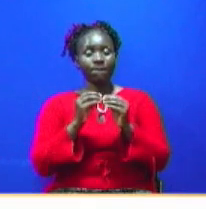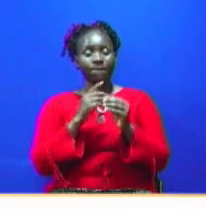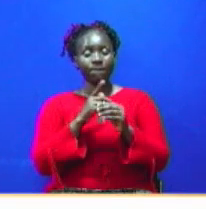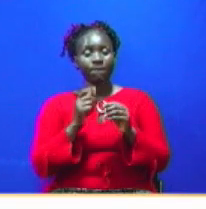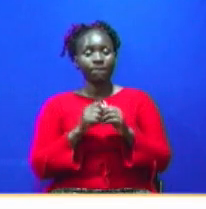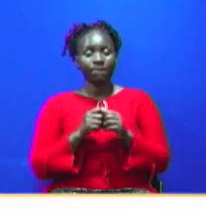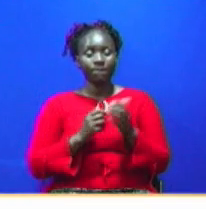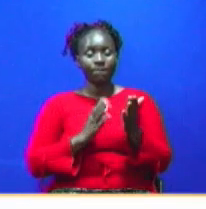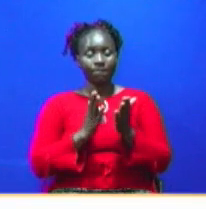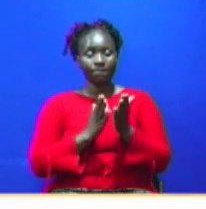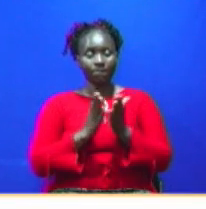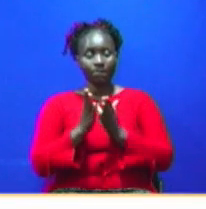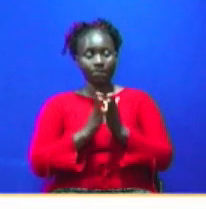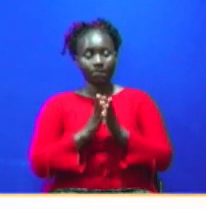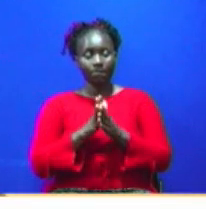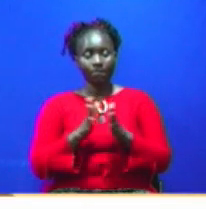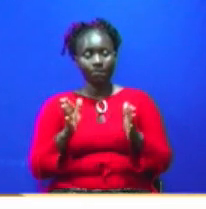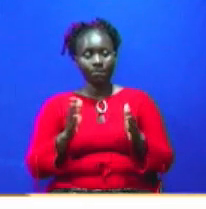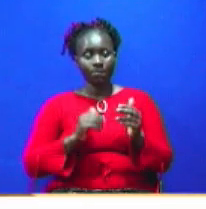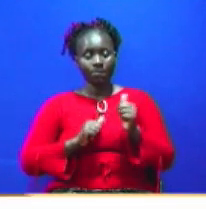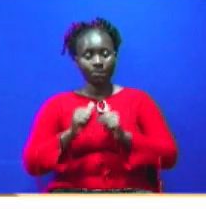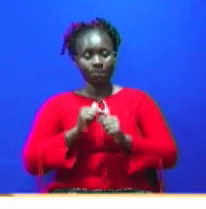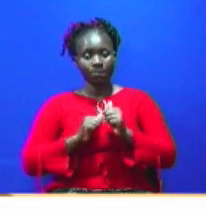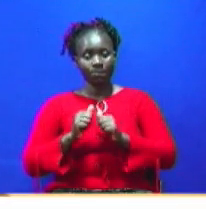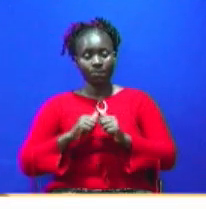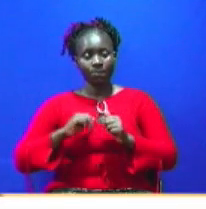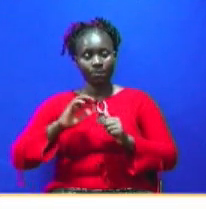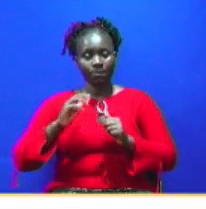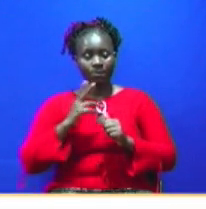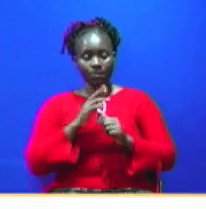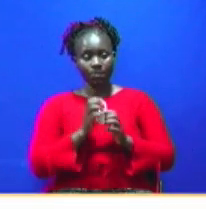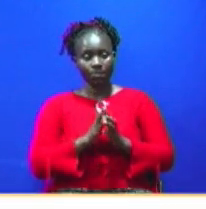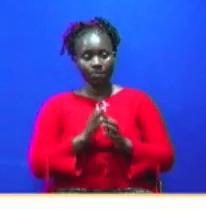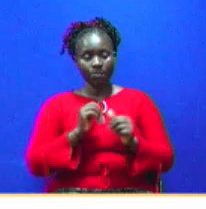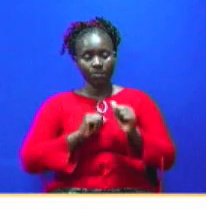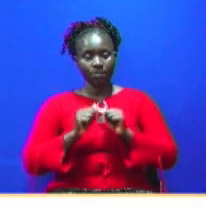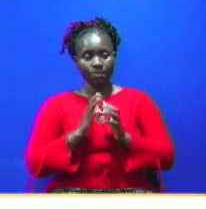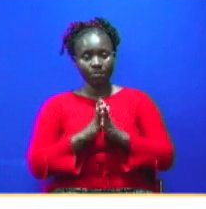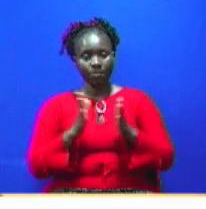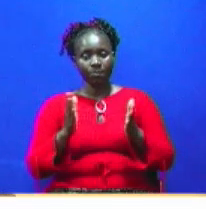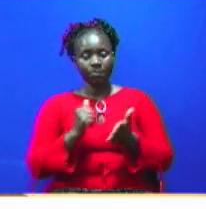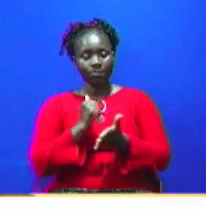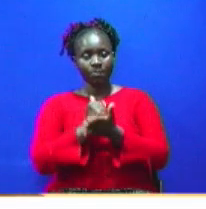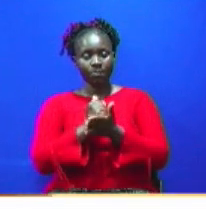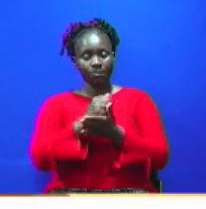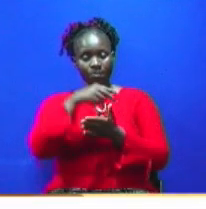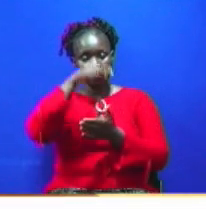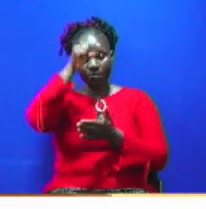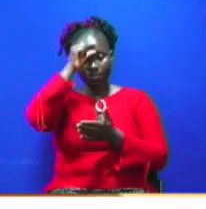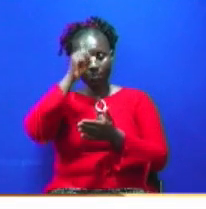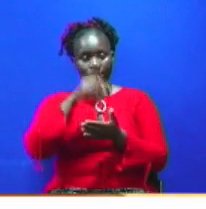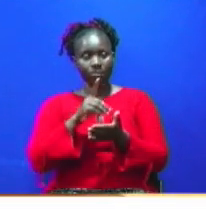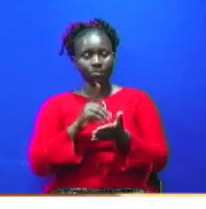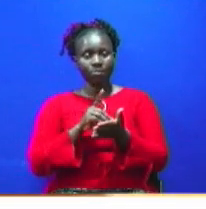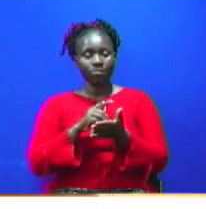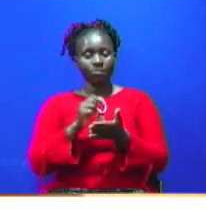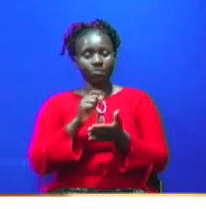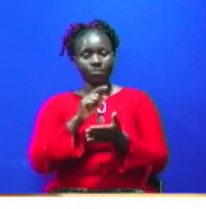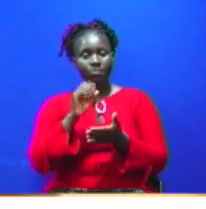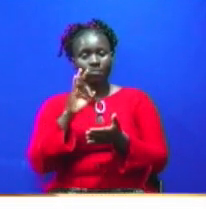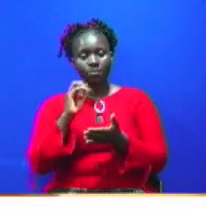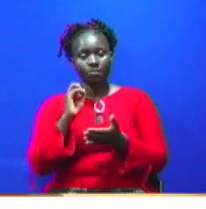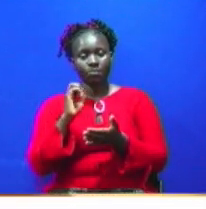service, county administration, public participation, and office of the governor, Dr. Alfred Ndemo